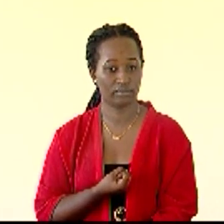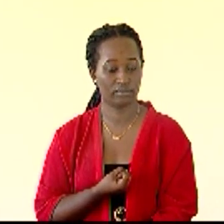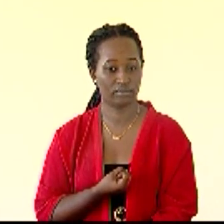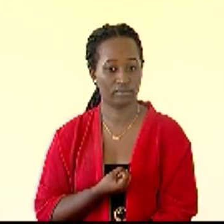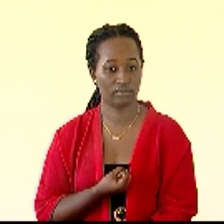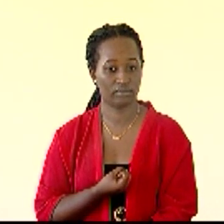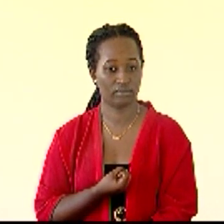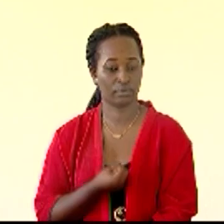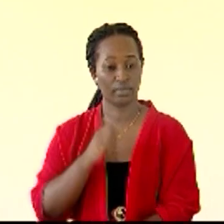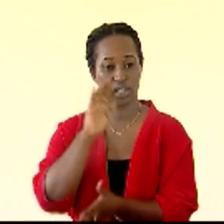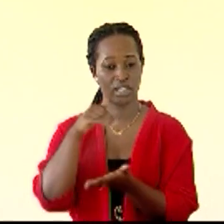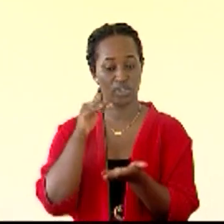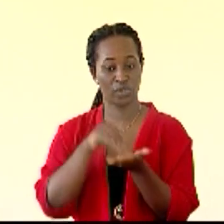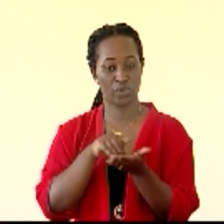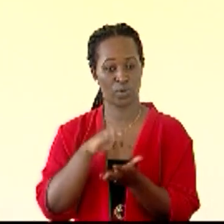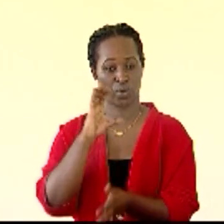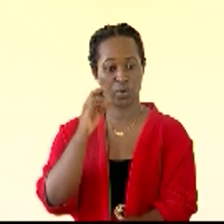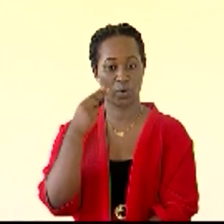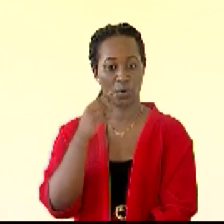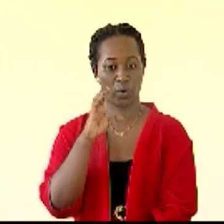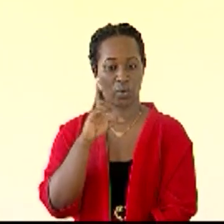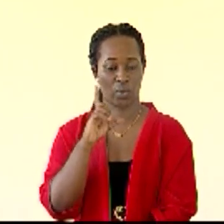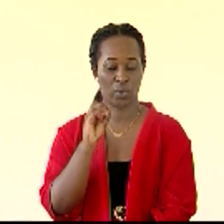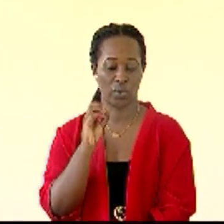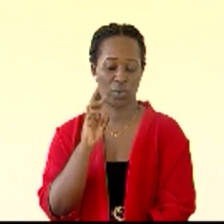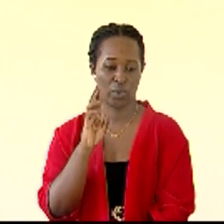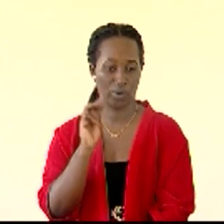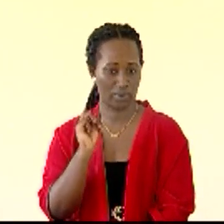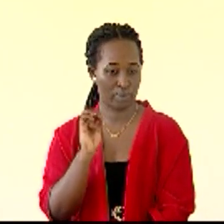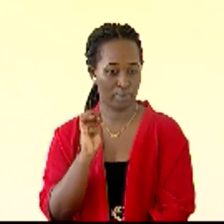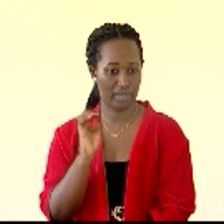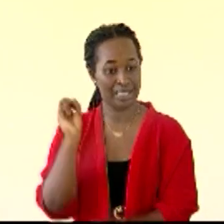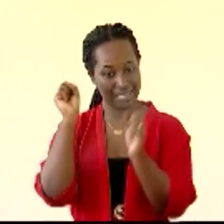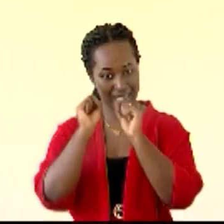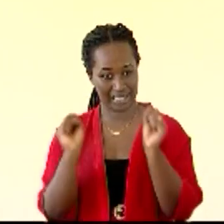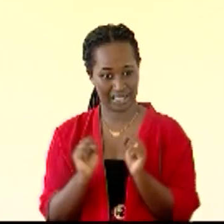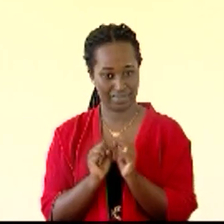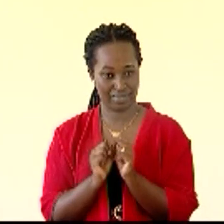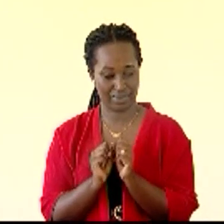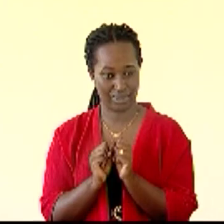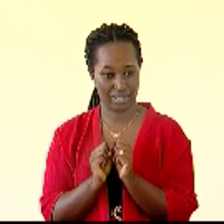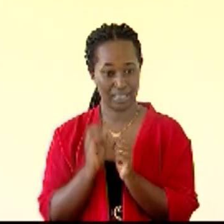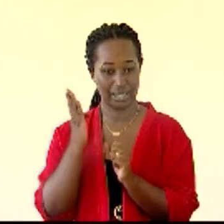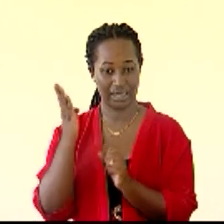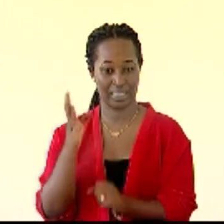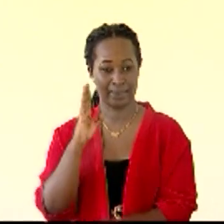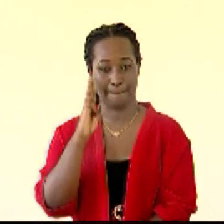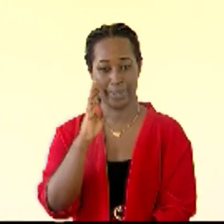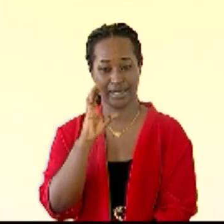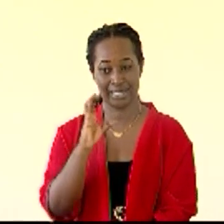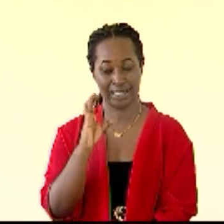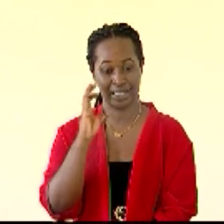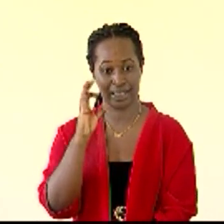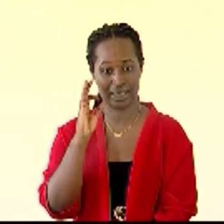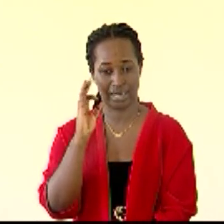the cytochrome system, a ladder form of arrangement. This is B6F.